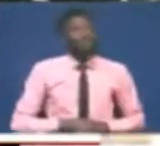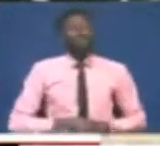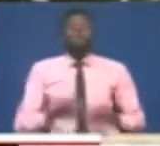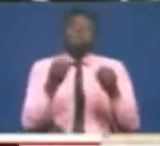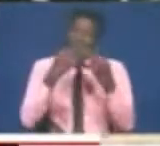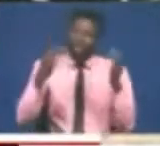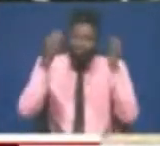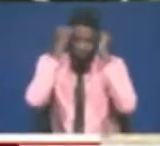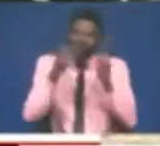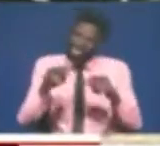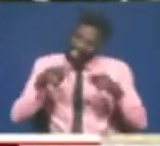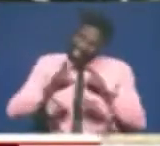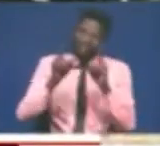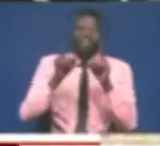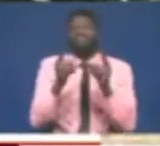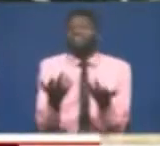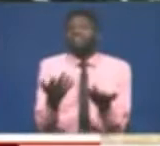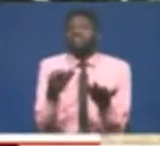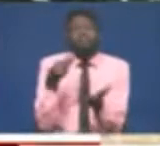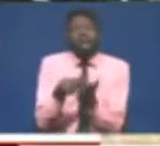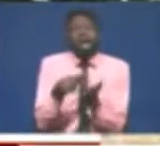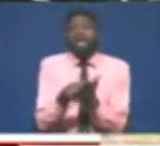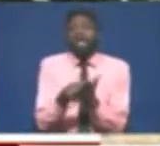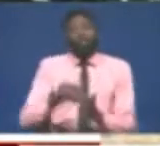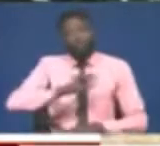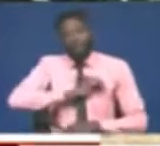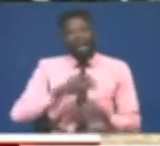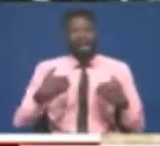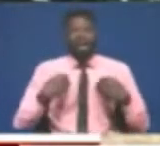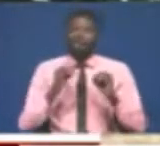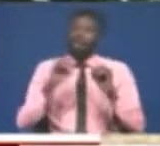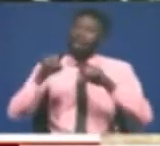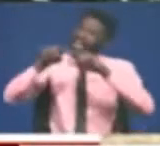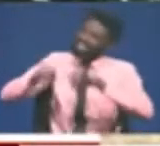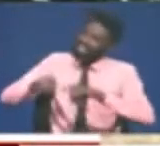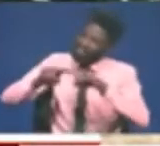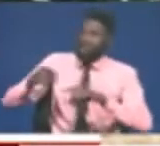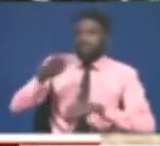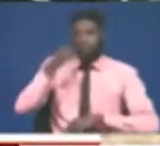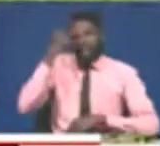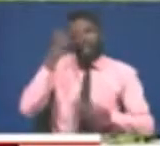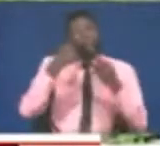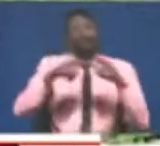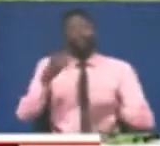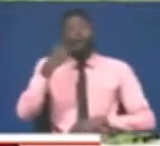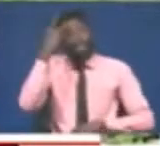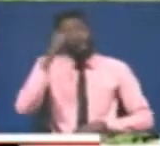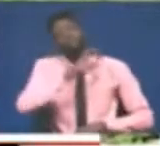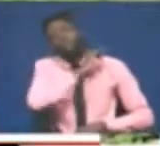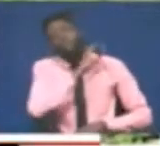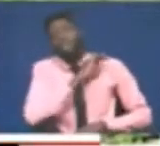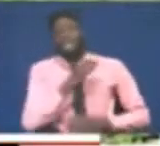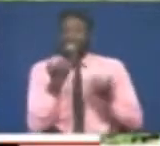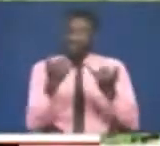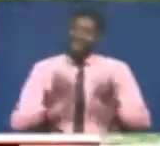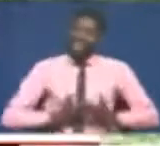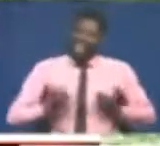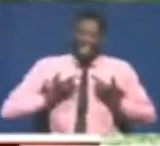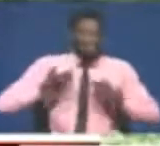wanafunzi watoe pesa, wanategemea wazazi, na wazazi wanasema maisha imekuwa ngumu kwao. Request being made to the